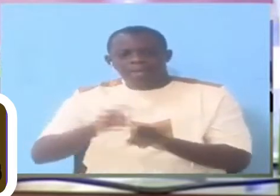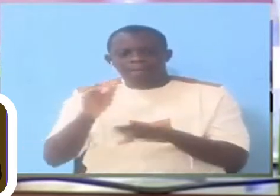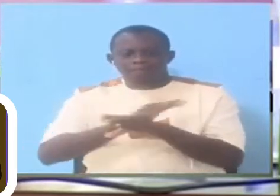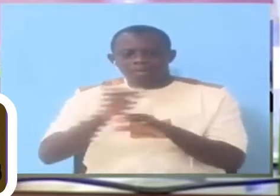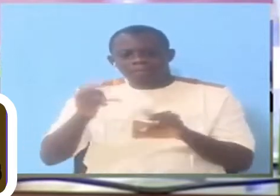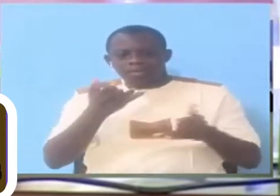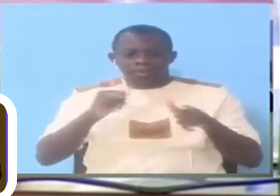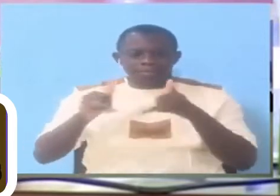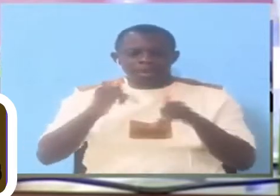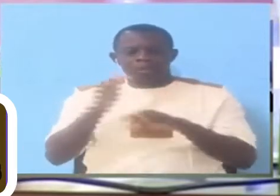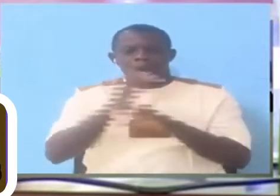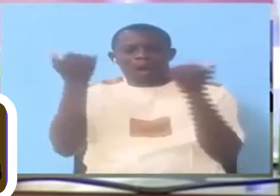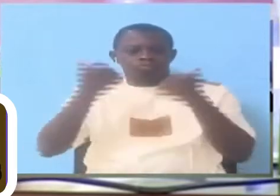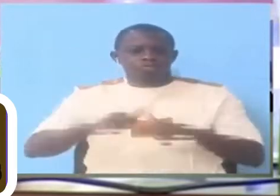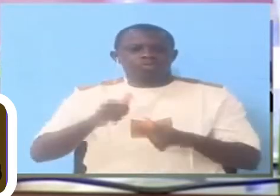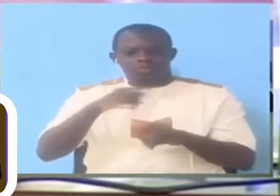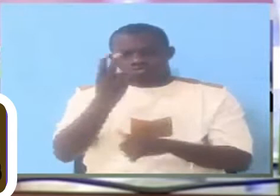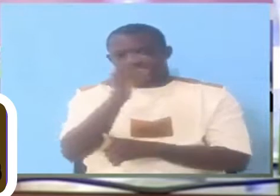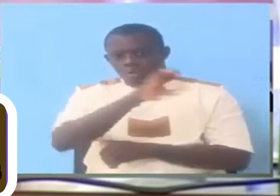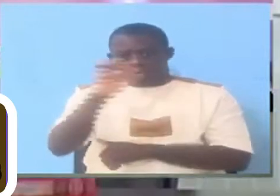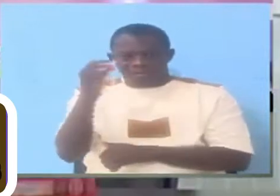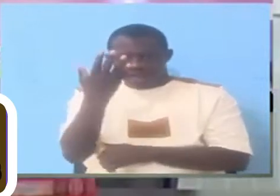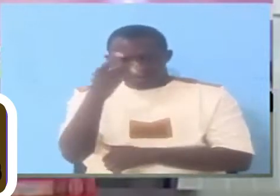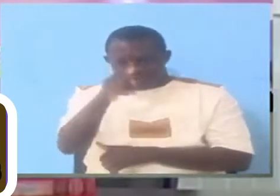yi nga xamne ñu ko don def July 2005.